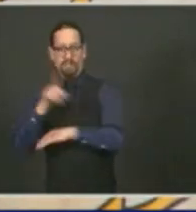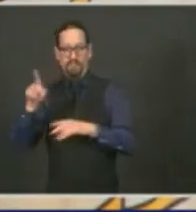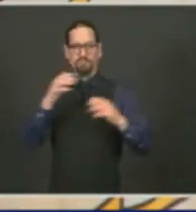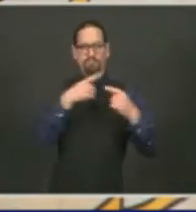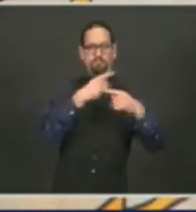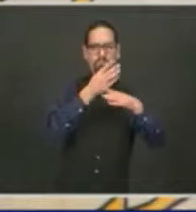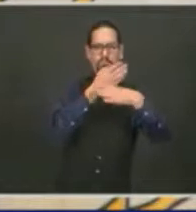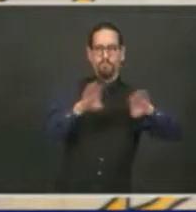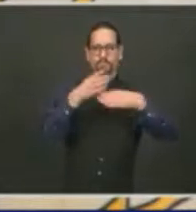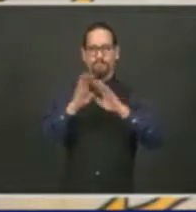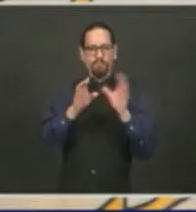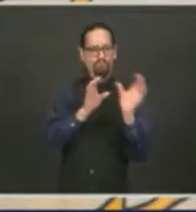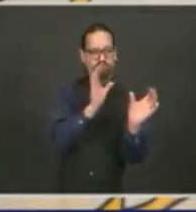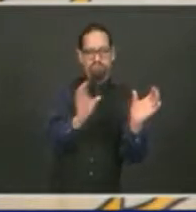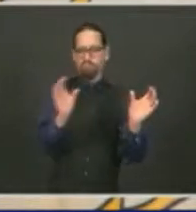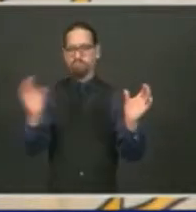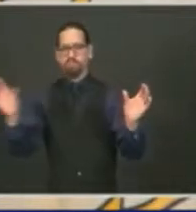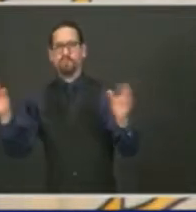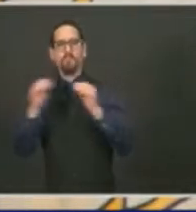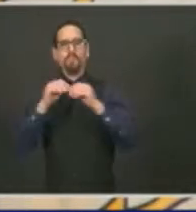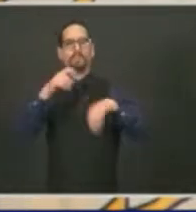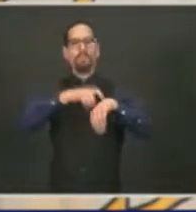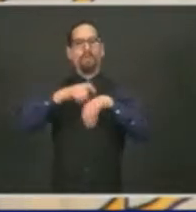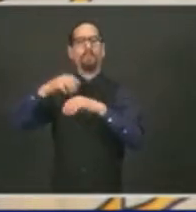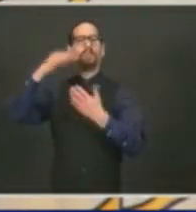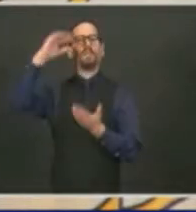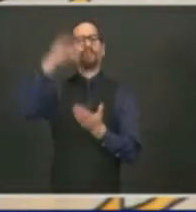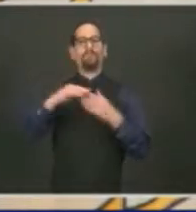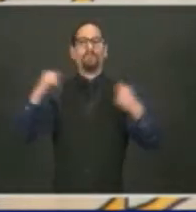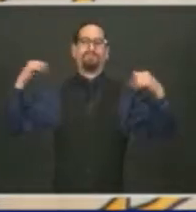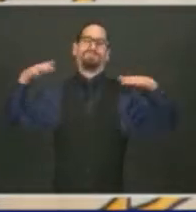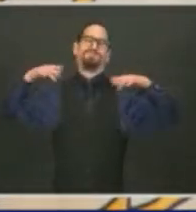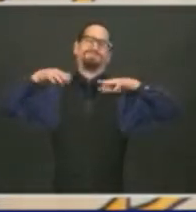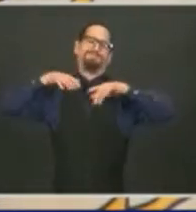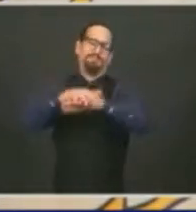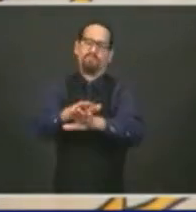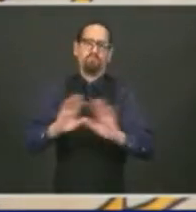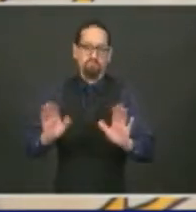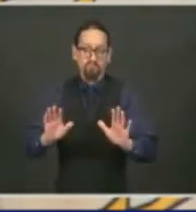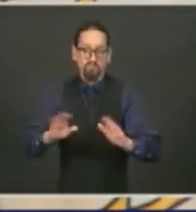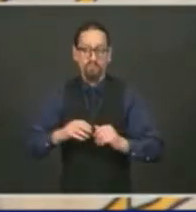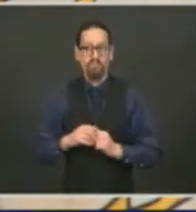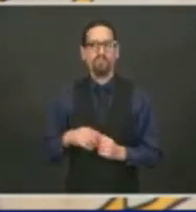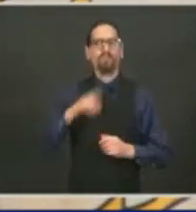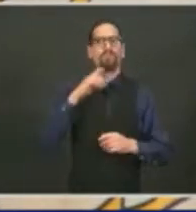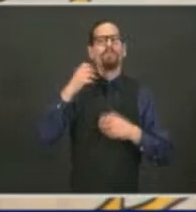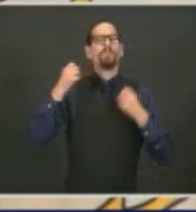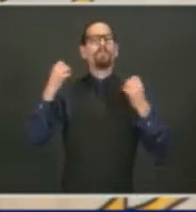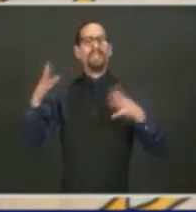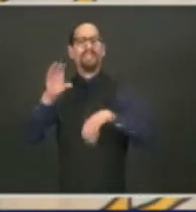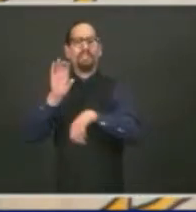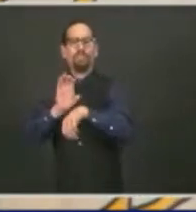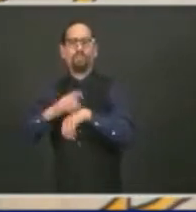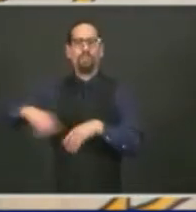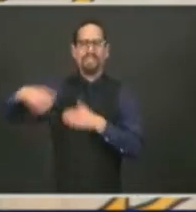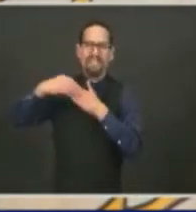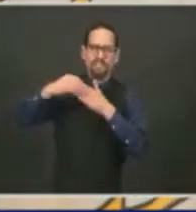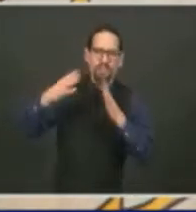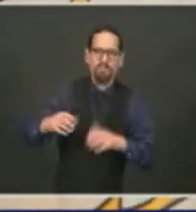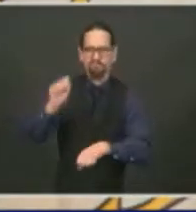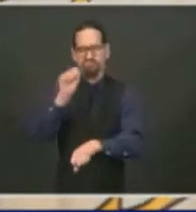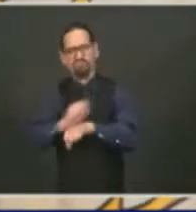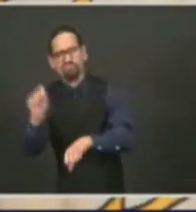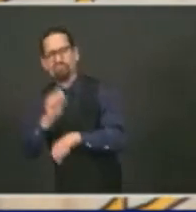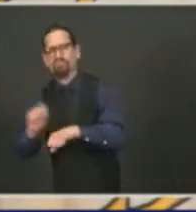All of the faith leaders are going out of their way to keep their parishioners safe.